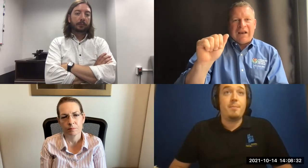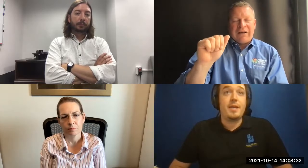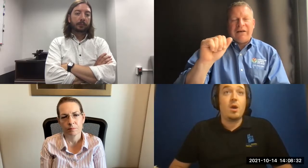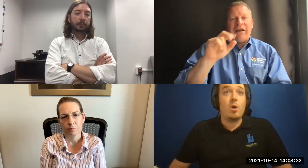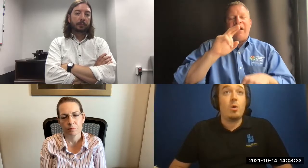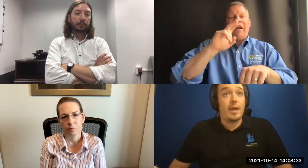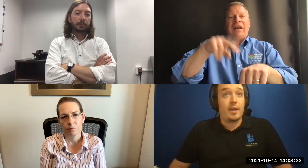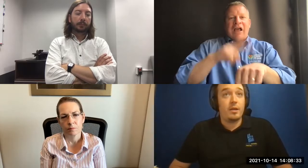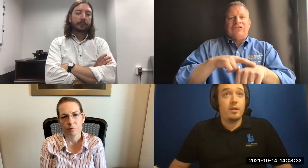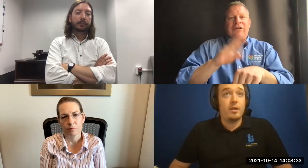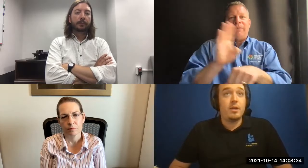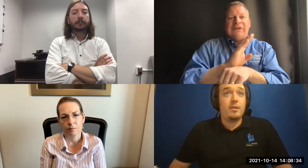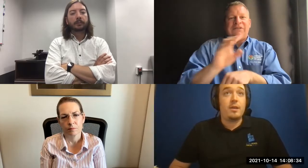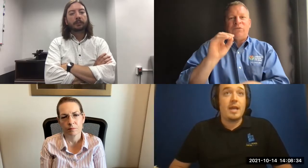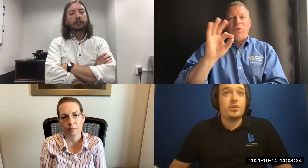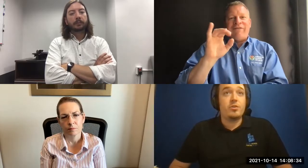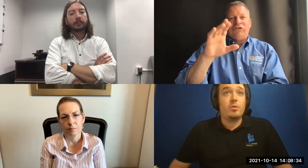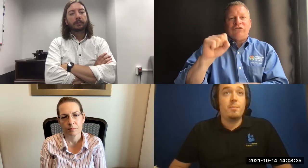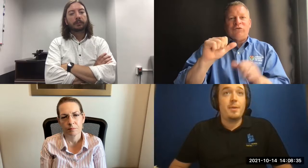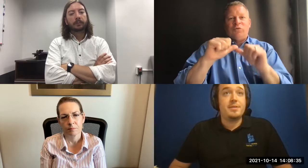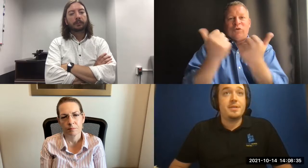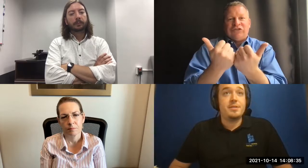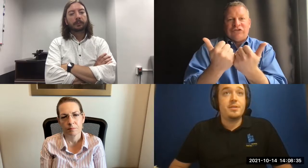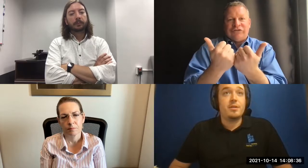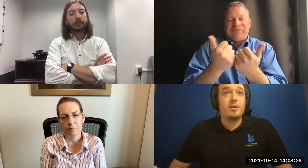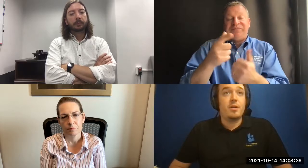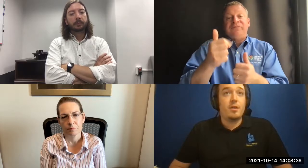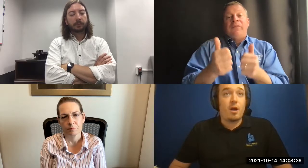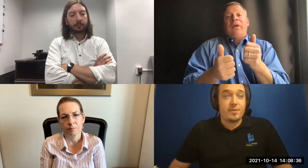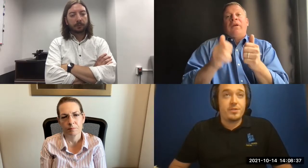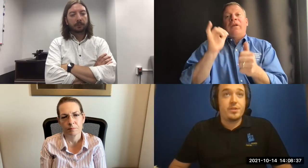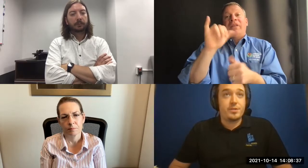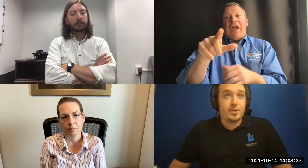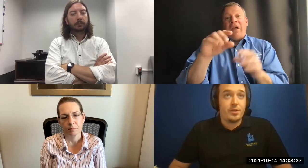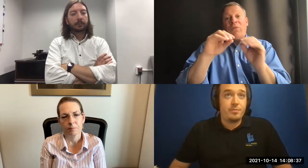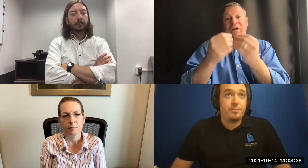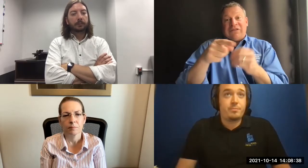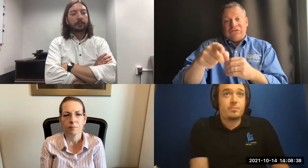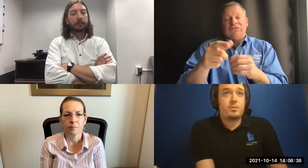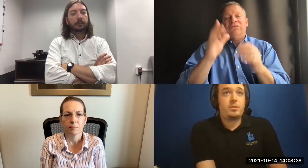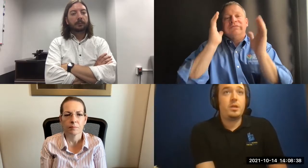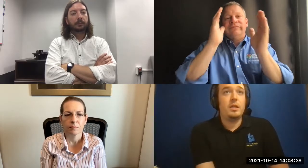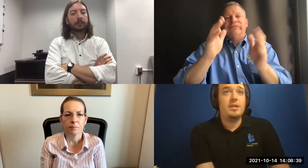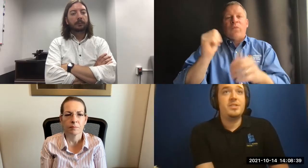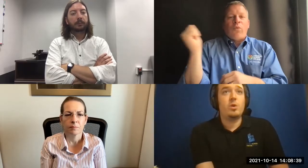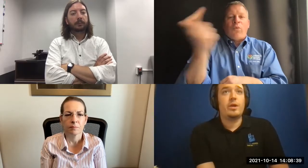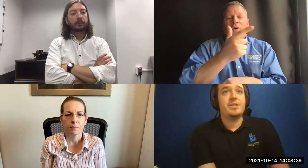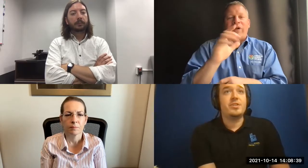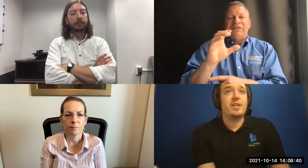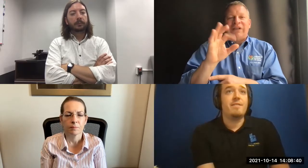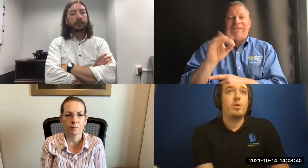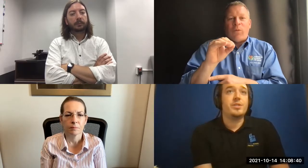is NBOA, the National Business Officers Association. This